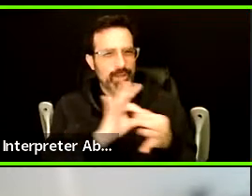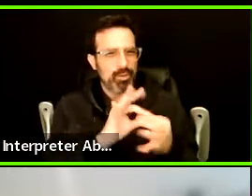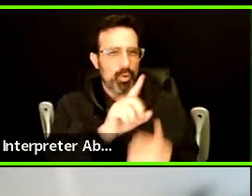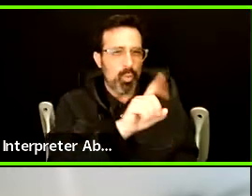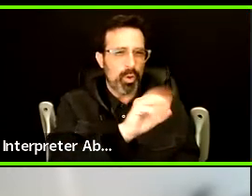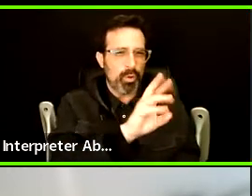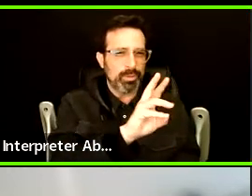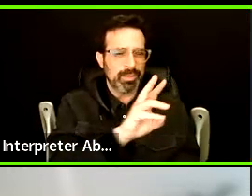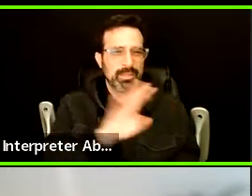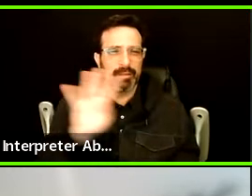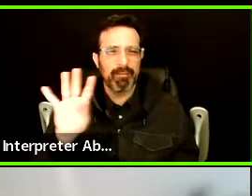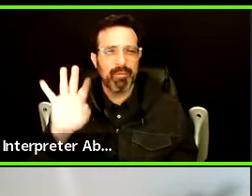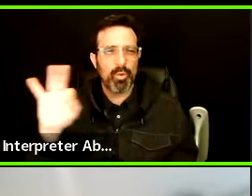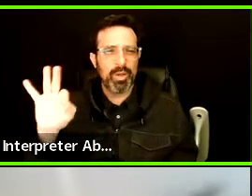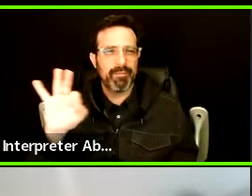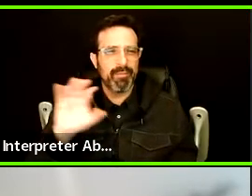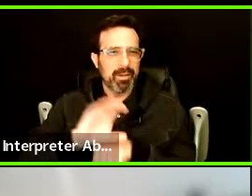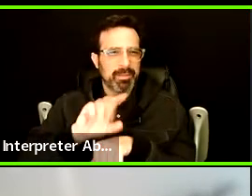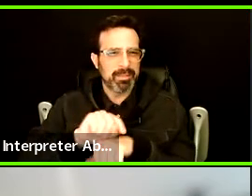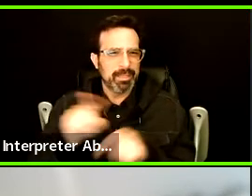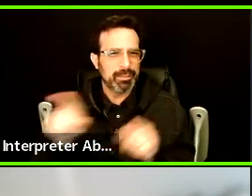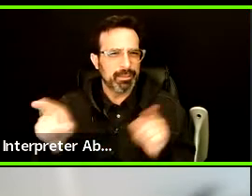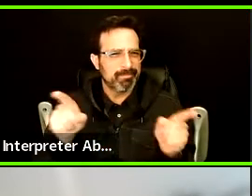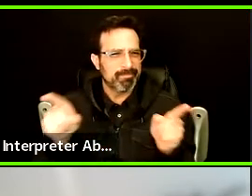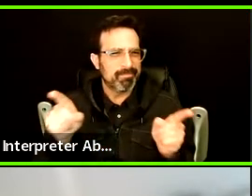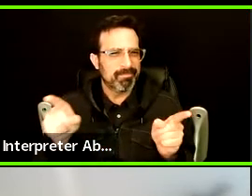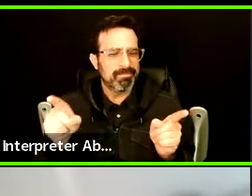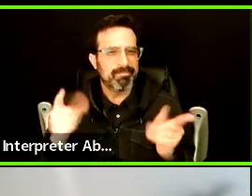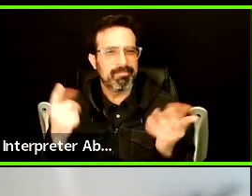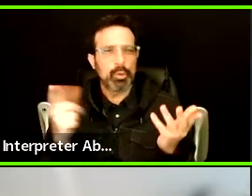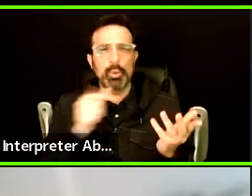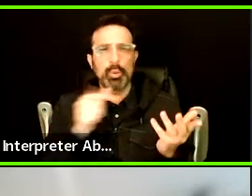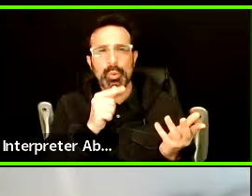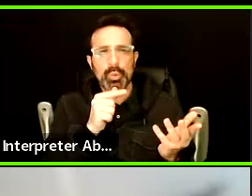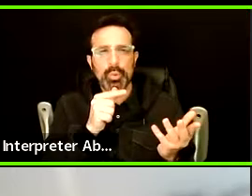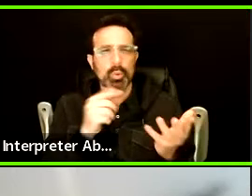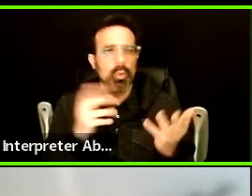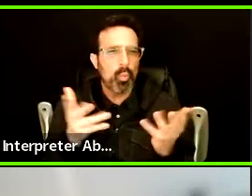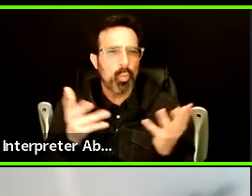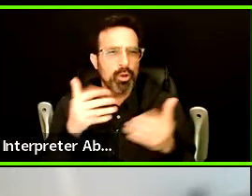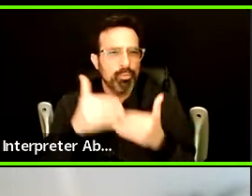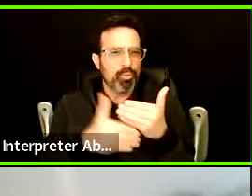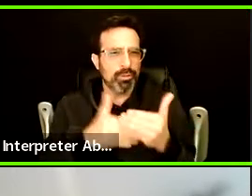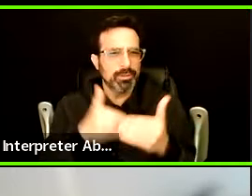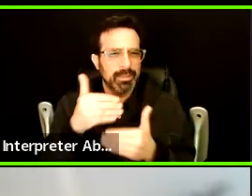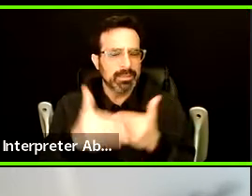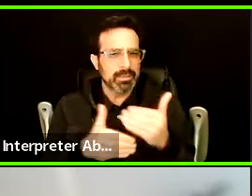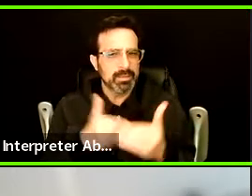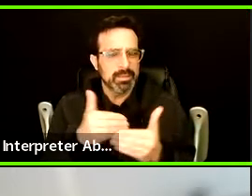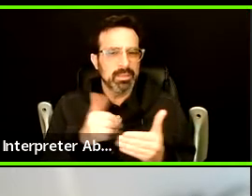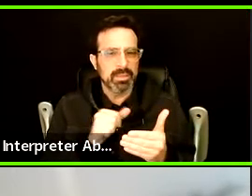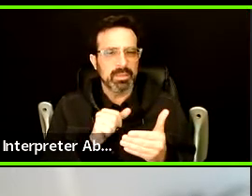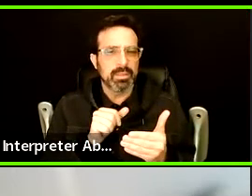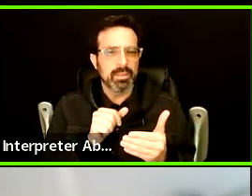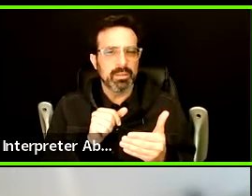106 and 4F consultation, and kind of who or what process ultimately